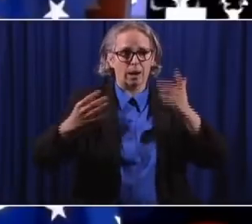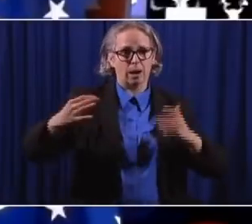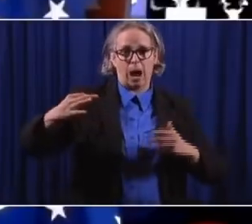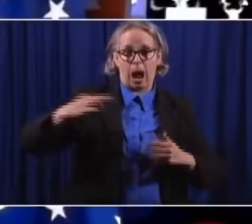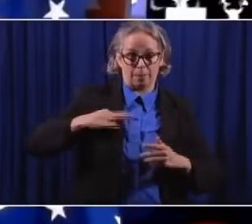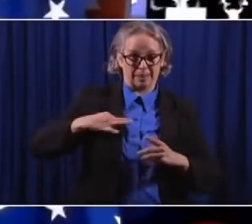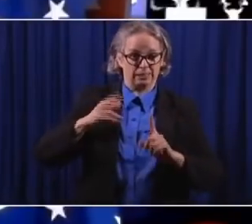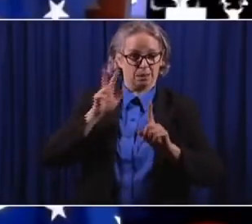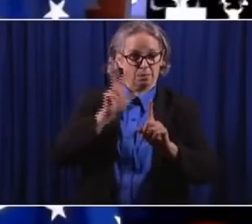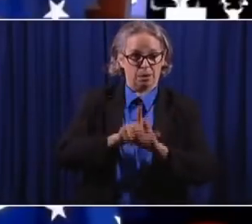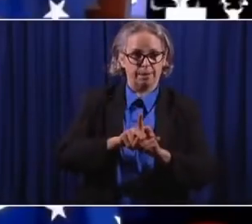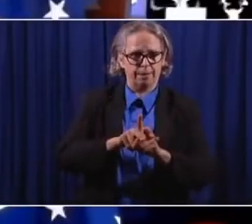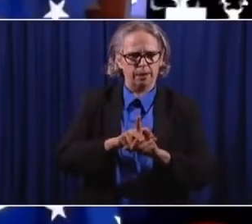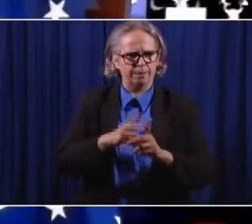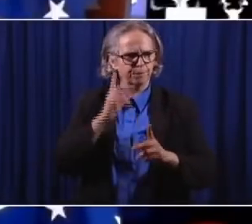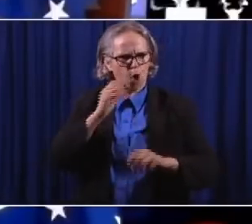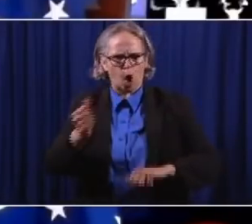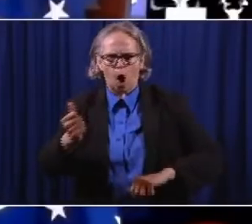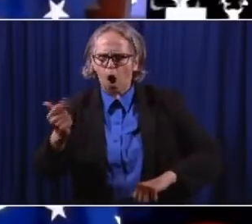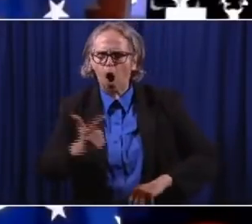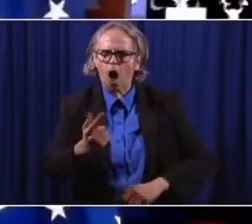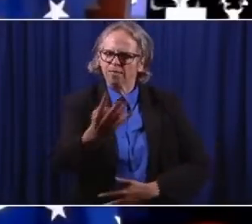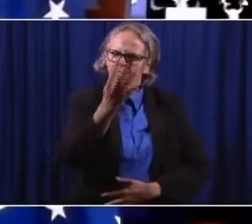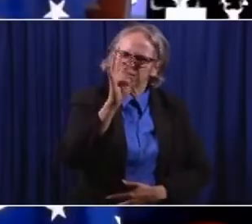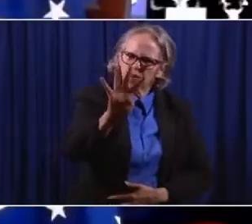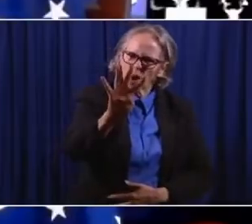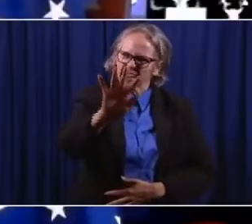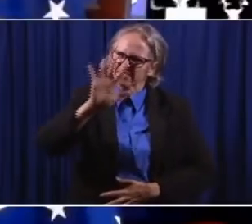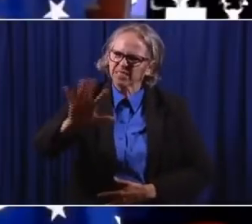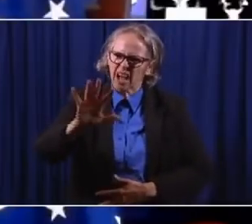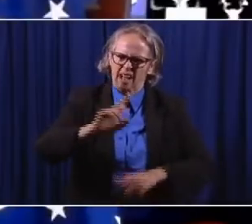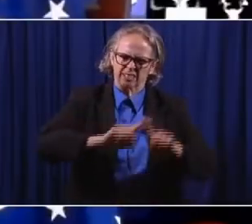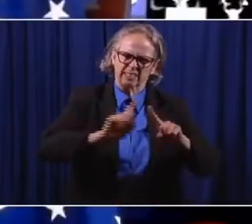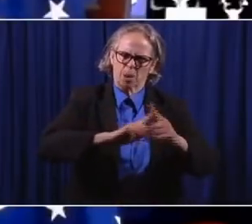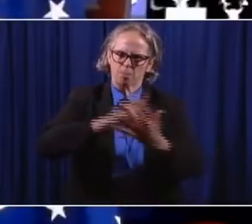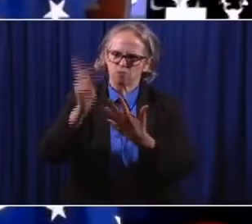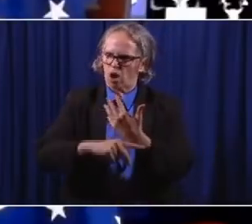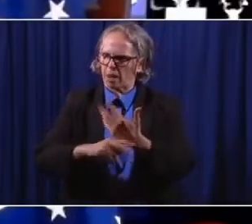that it can ultimately touch. And